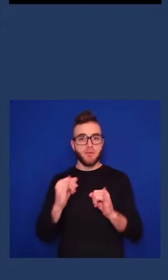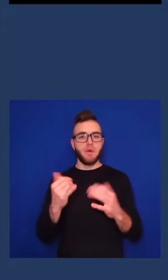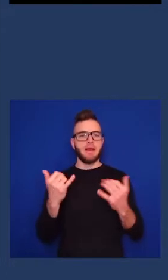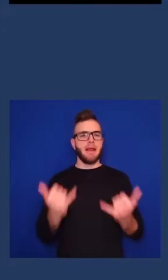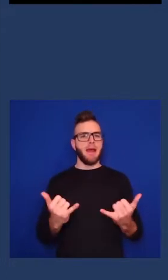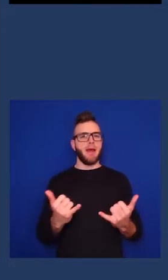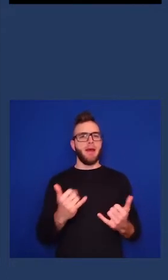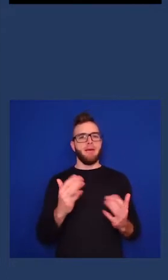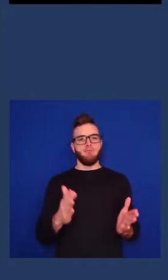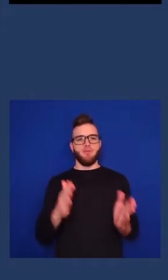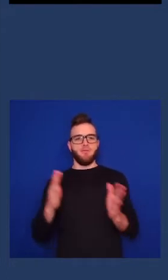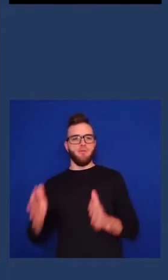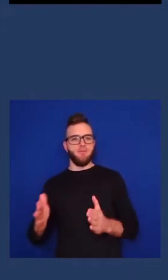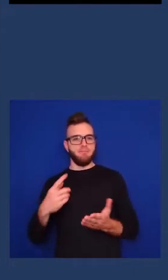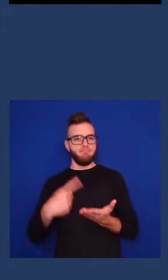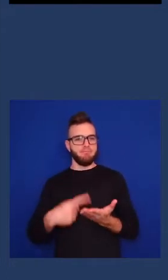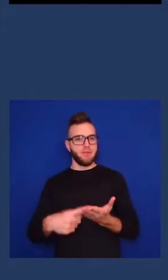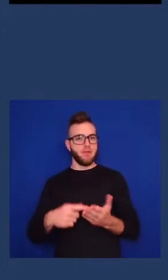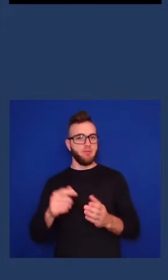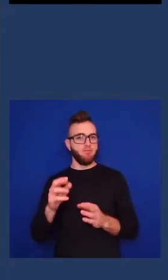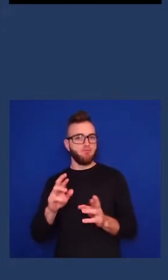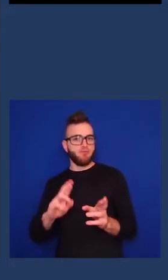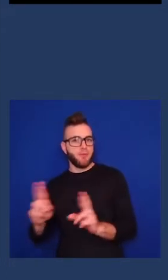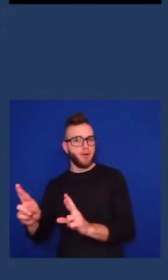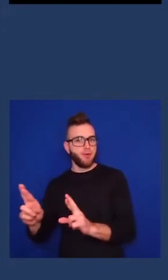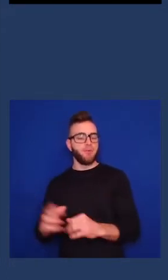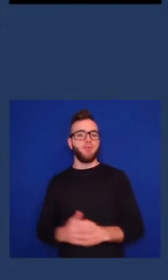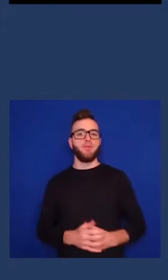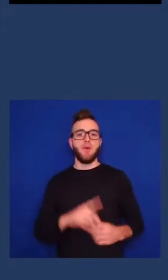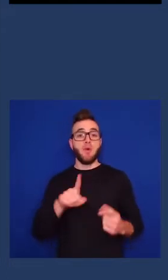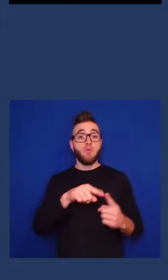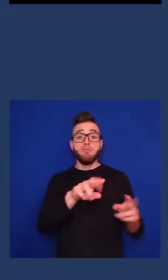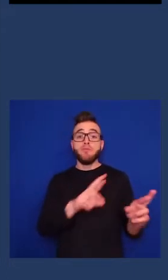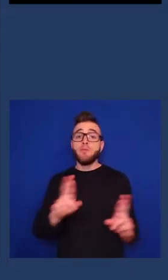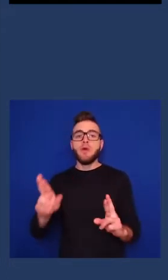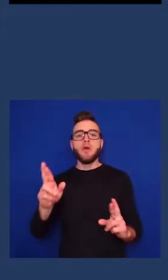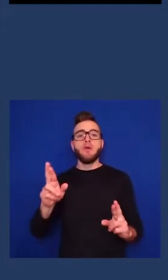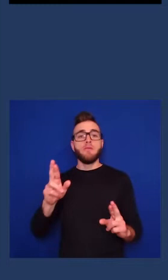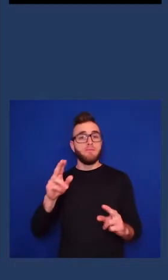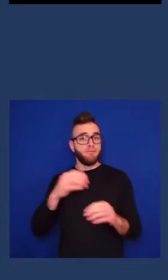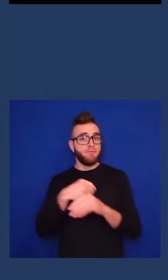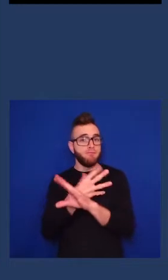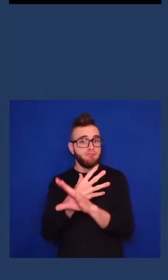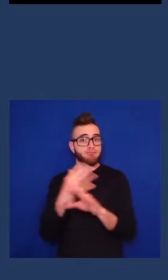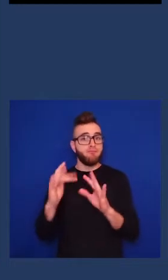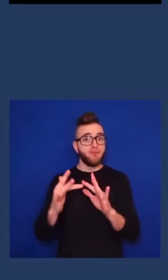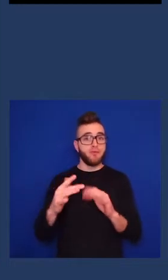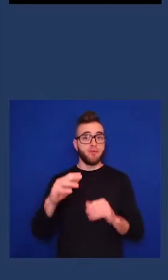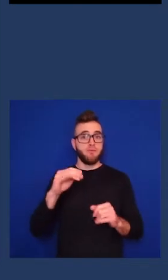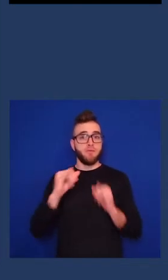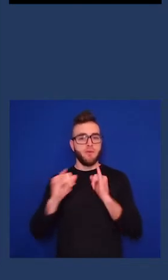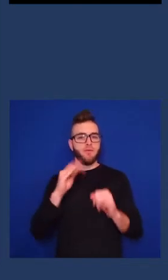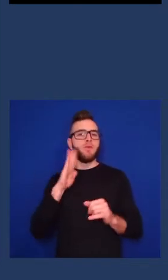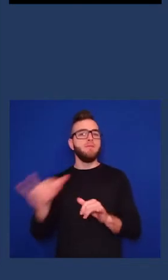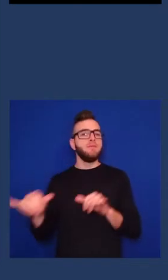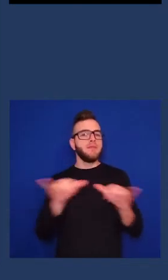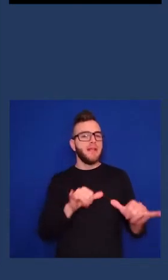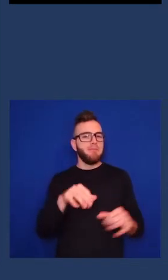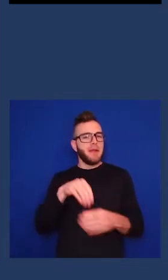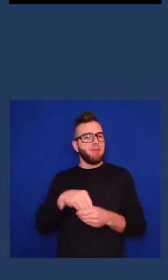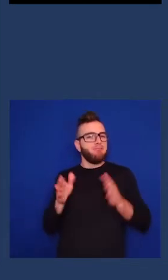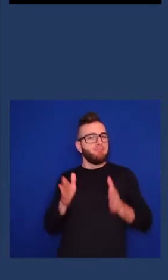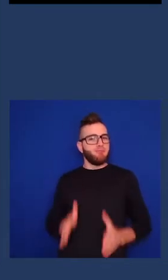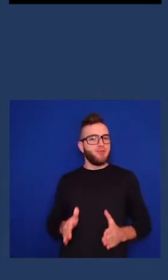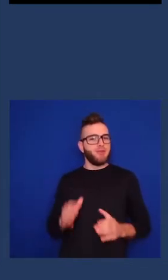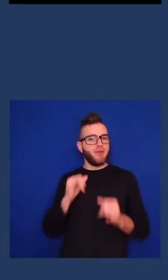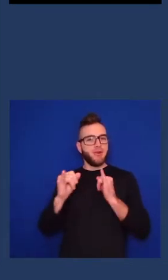preparing for a virtual interview, it's going to be very similar to how you would prepare for a normal in-person interview without memorizing a